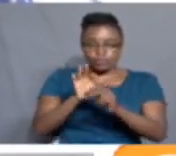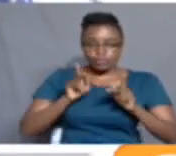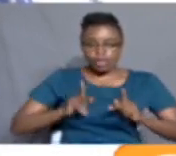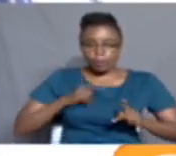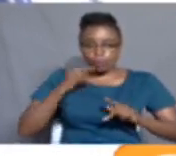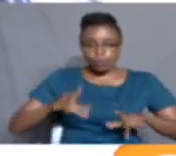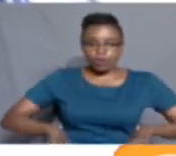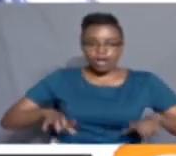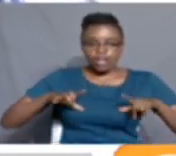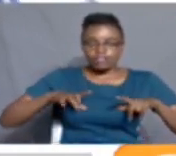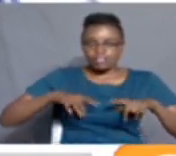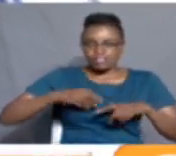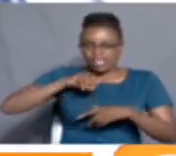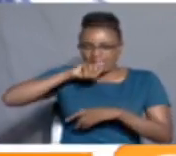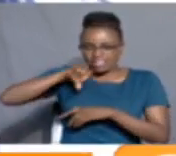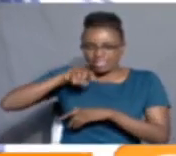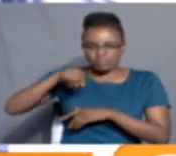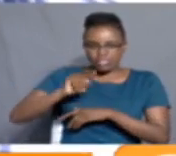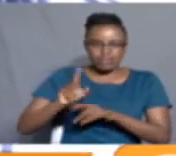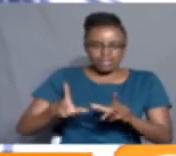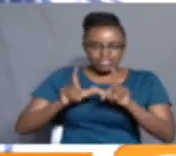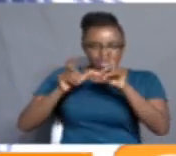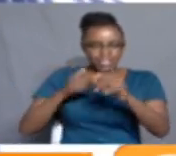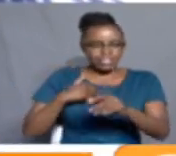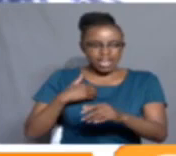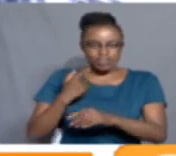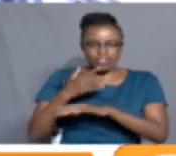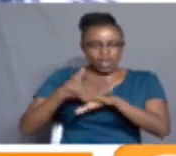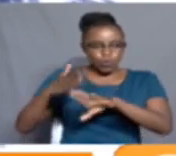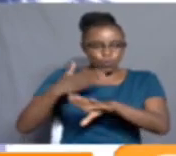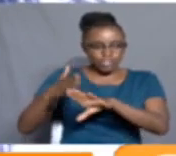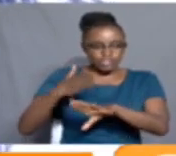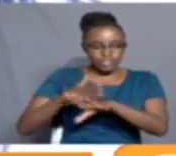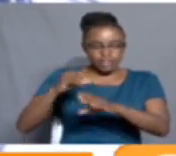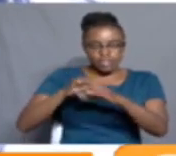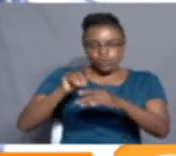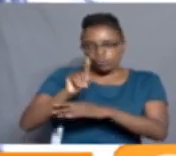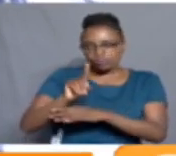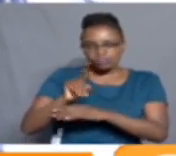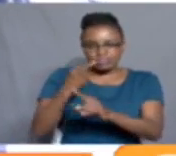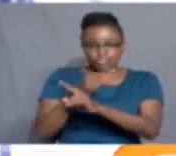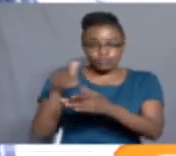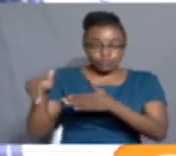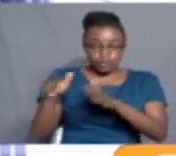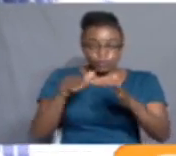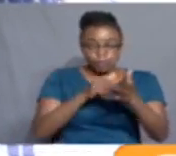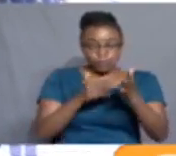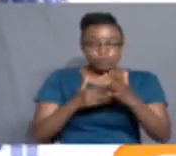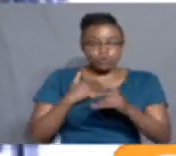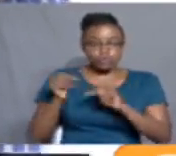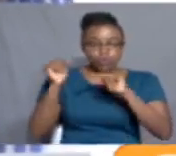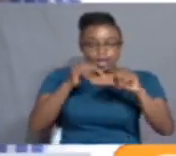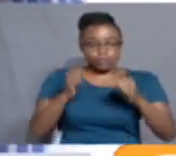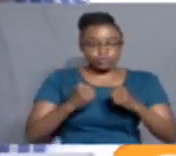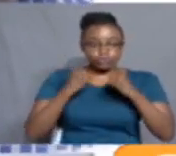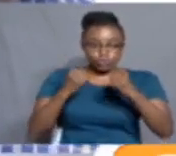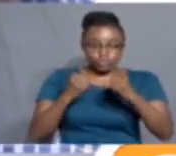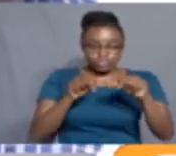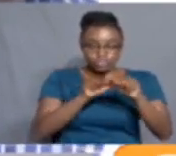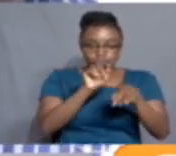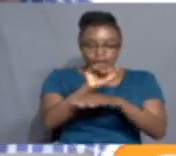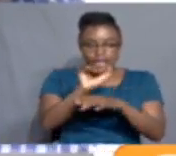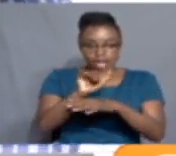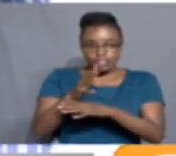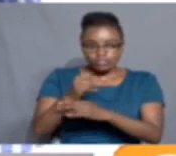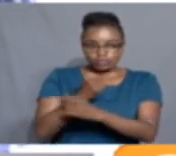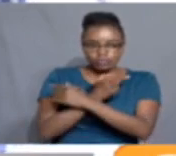are staying in the slums are very much talented, and their talents are just being wasted in one way or the other. So we want to come up strong, urge our